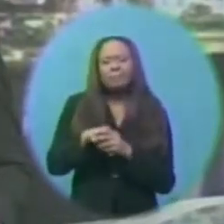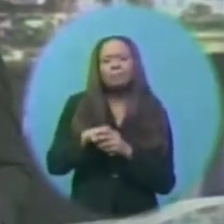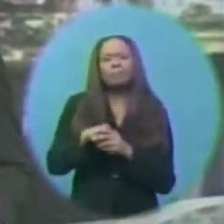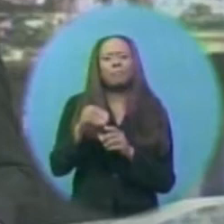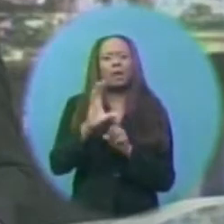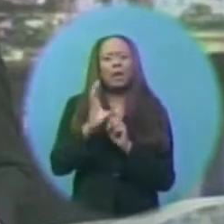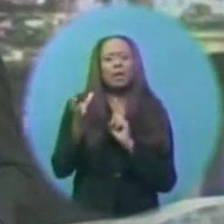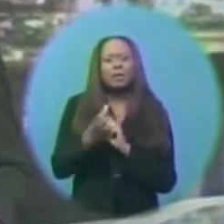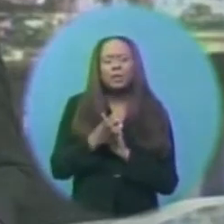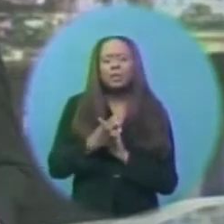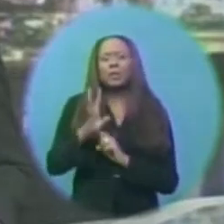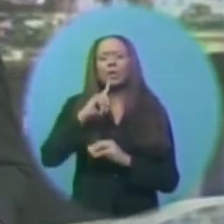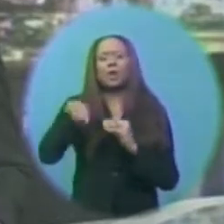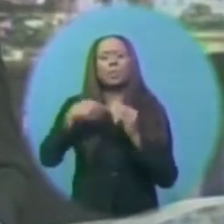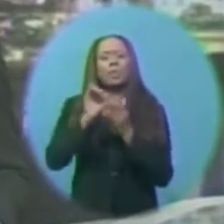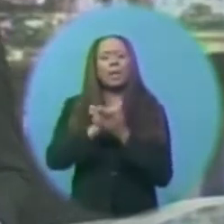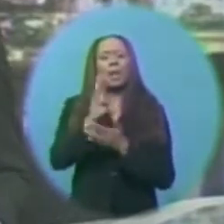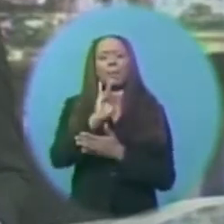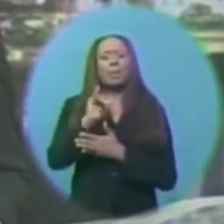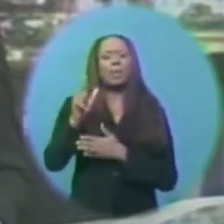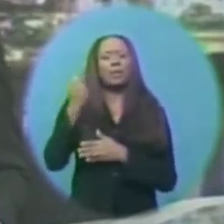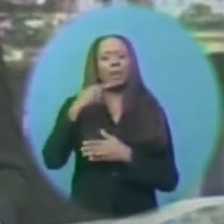Cultural Industries Development Validation Bill.